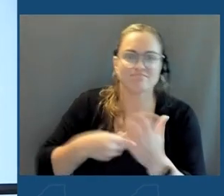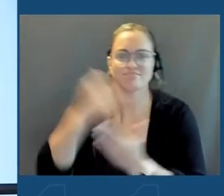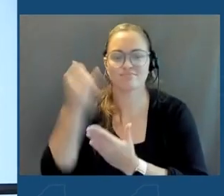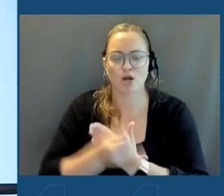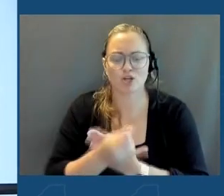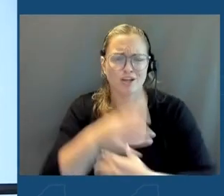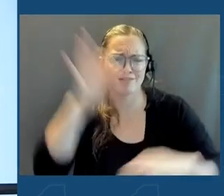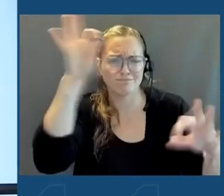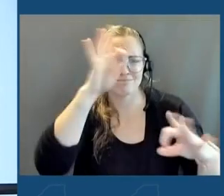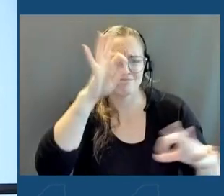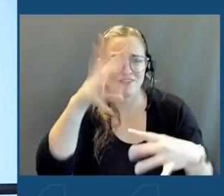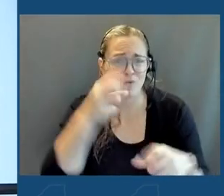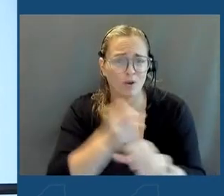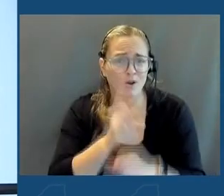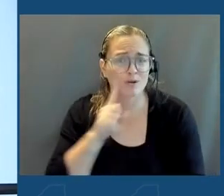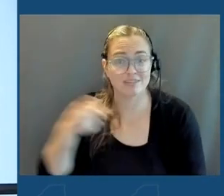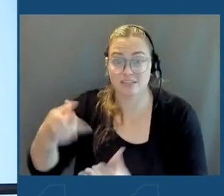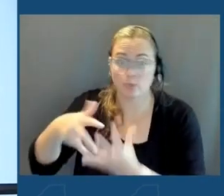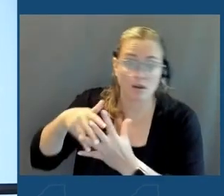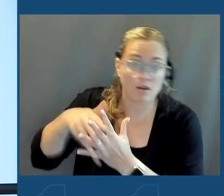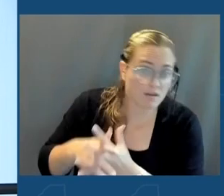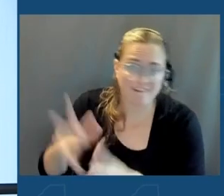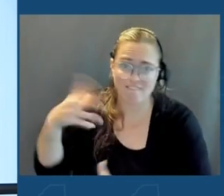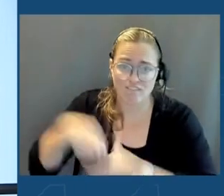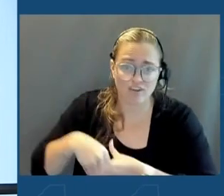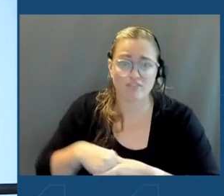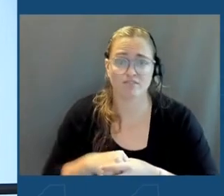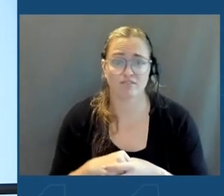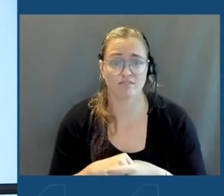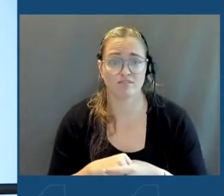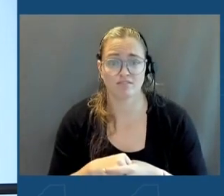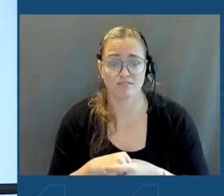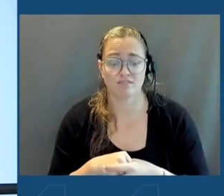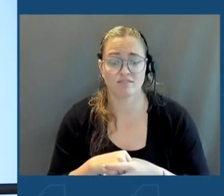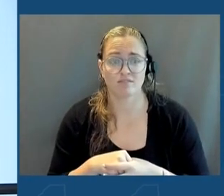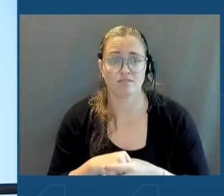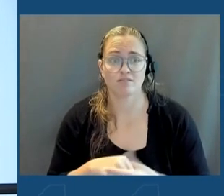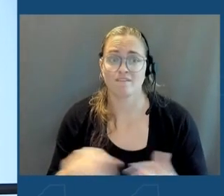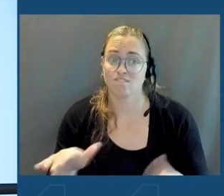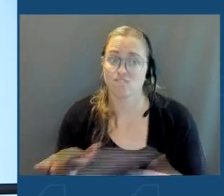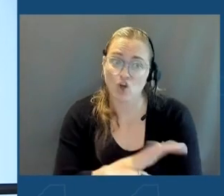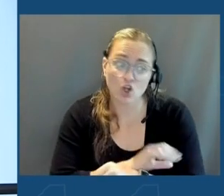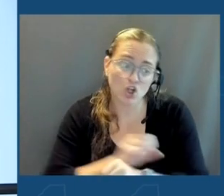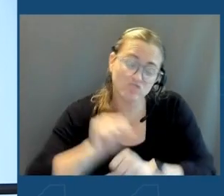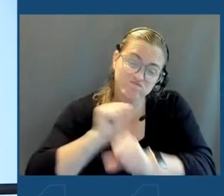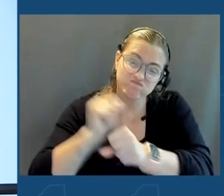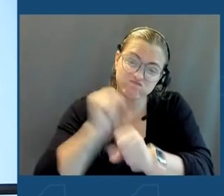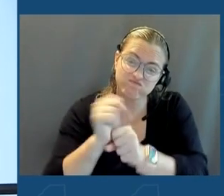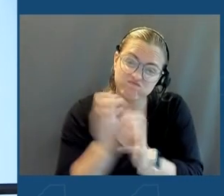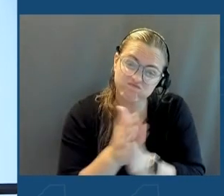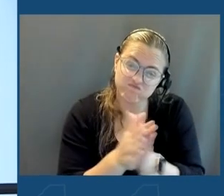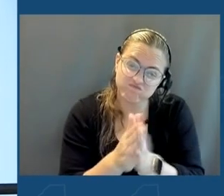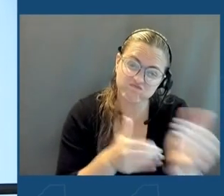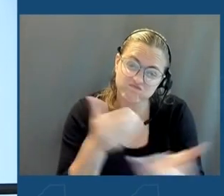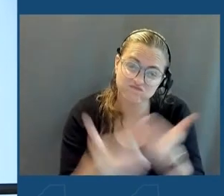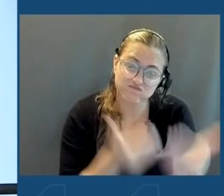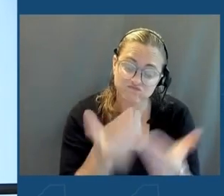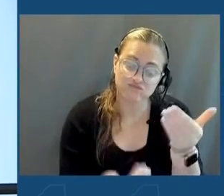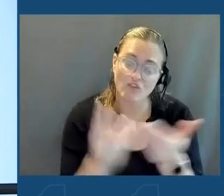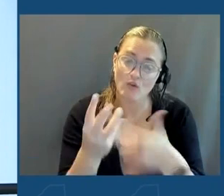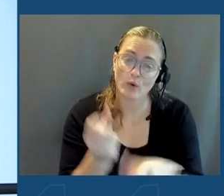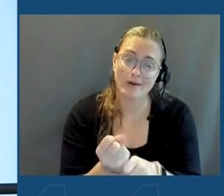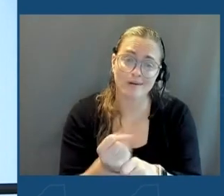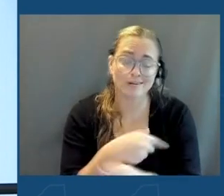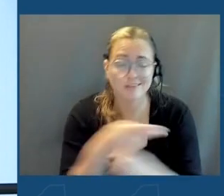over 4 years now. And it has been a full grind for 4 years, never letting up. No one